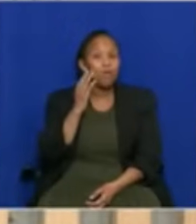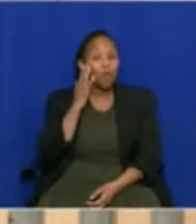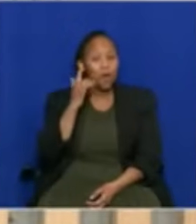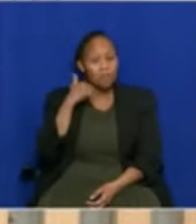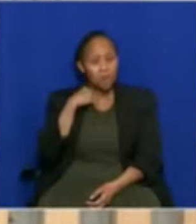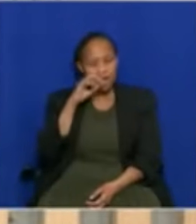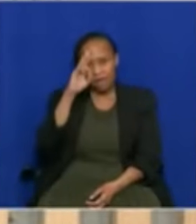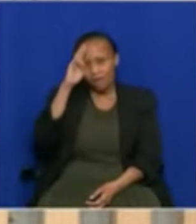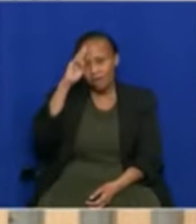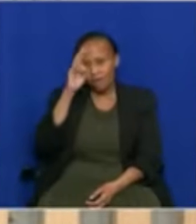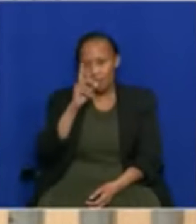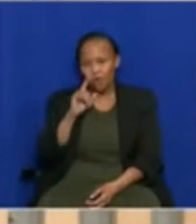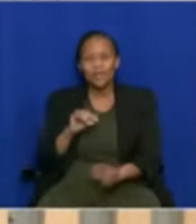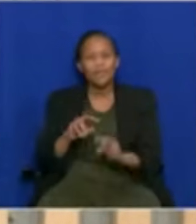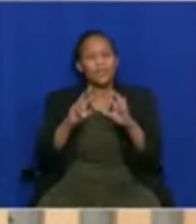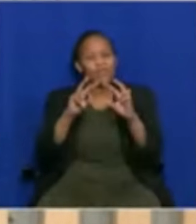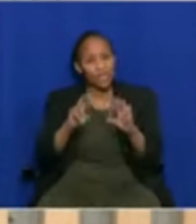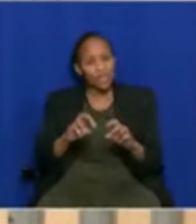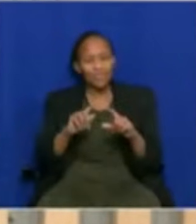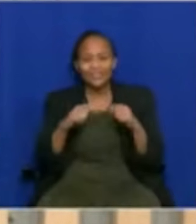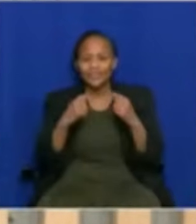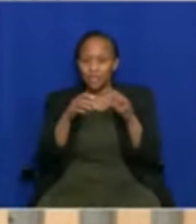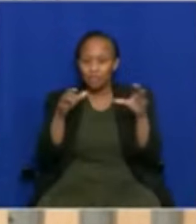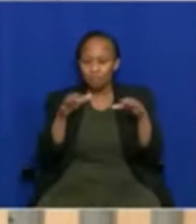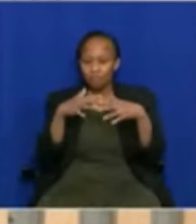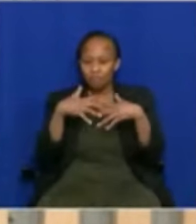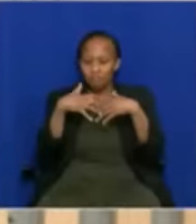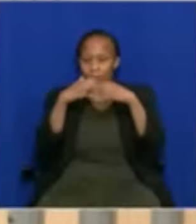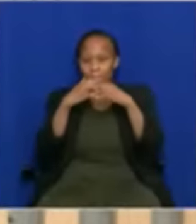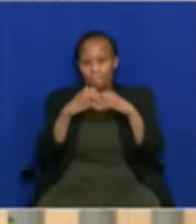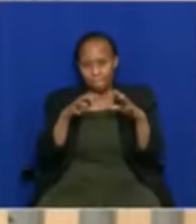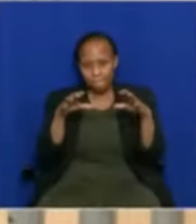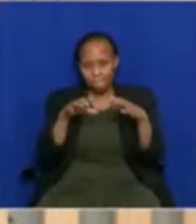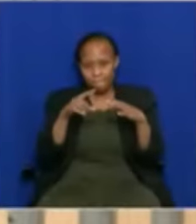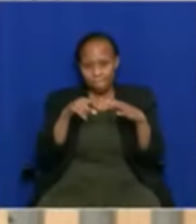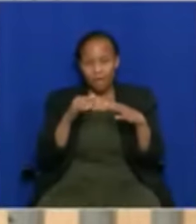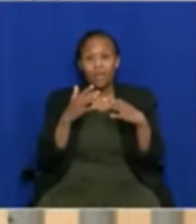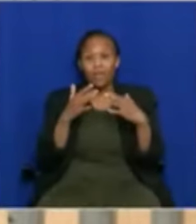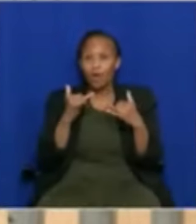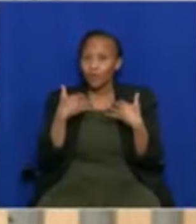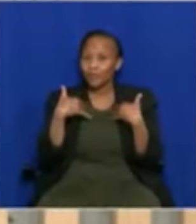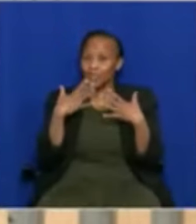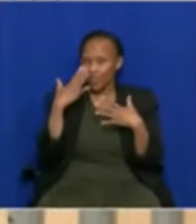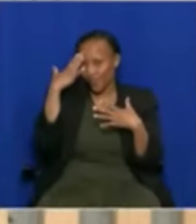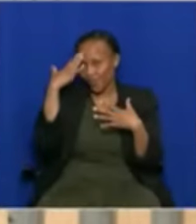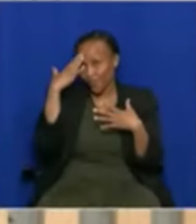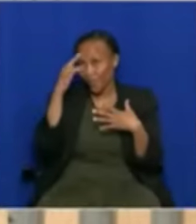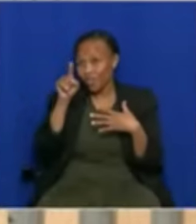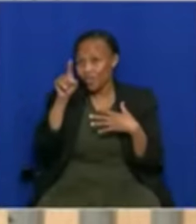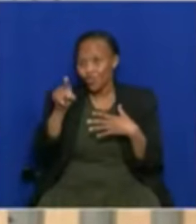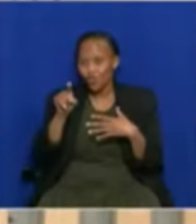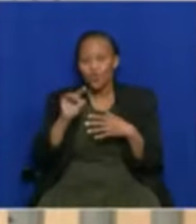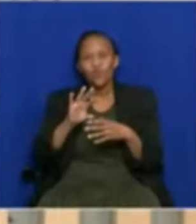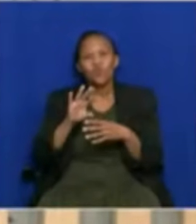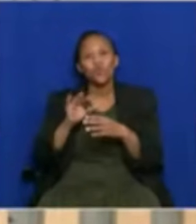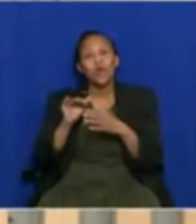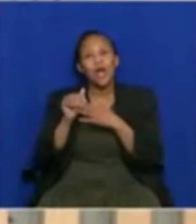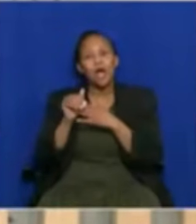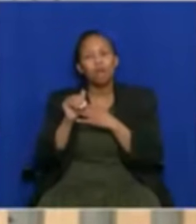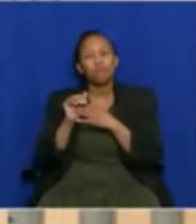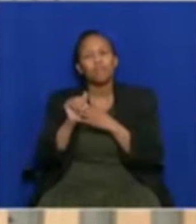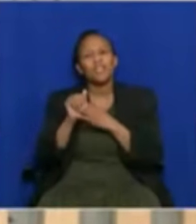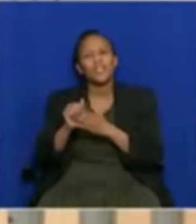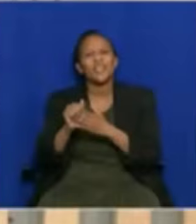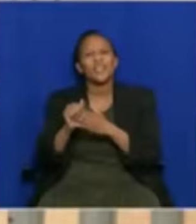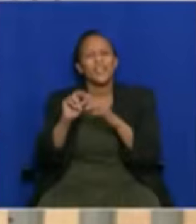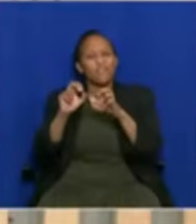was constituted, and you learned that you were one of the investigators or the lead investigator. Correct me anywhere that